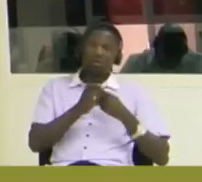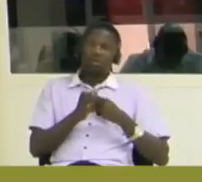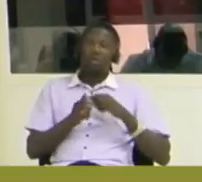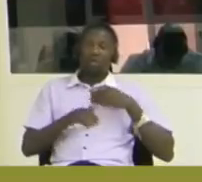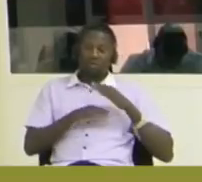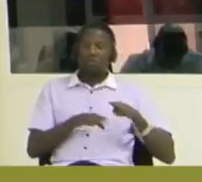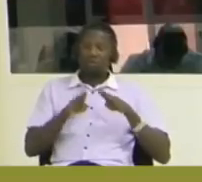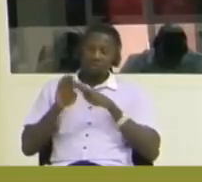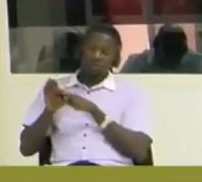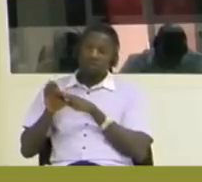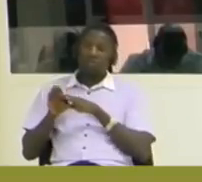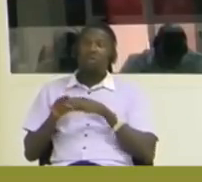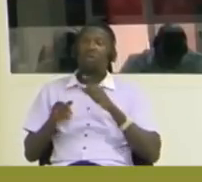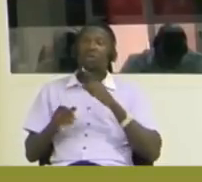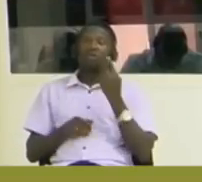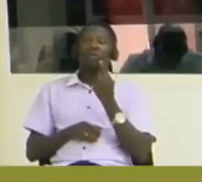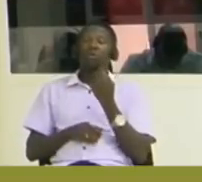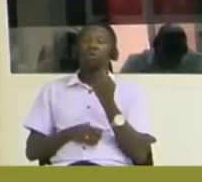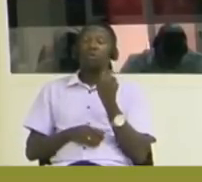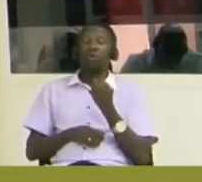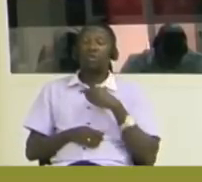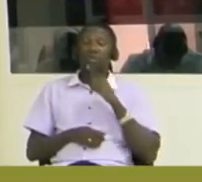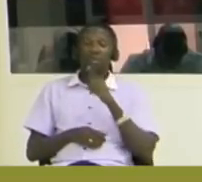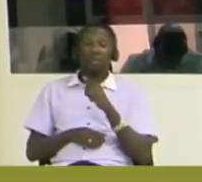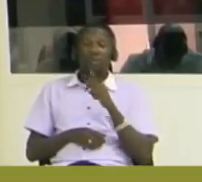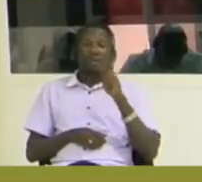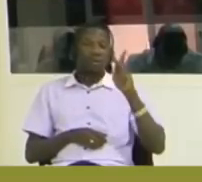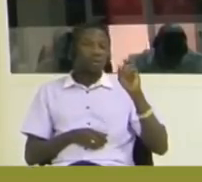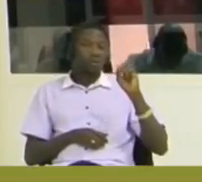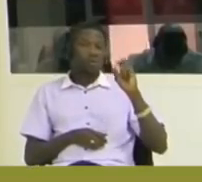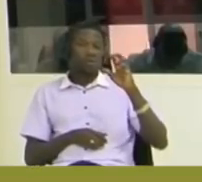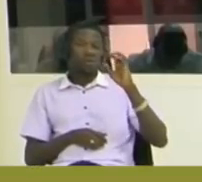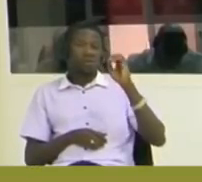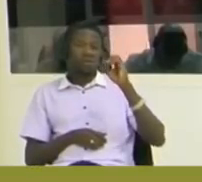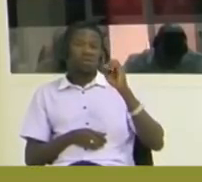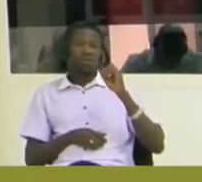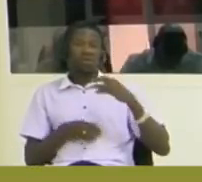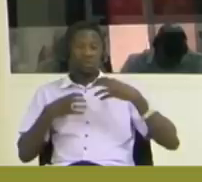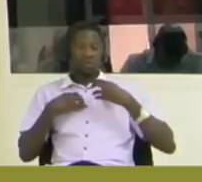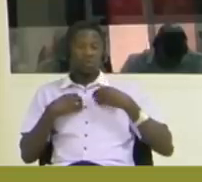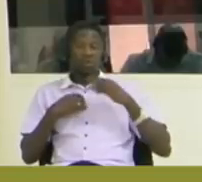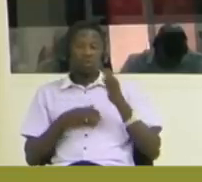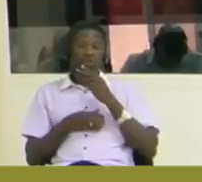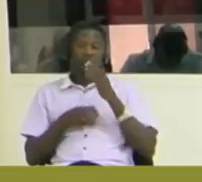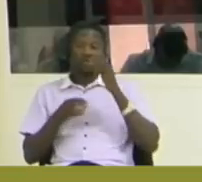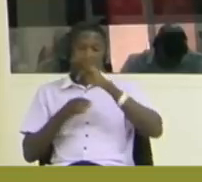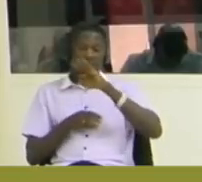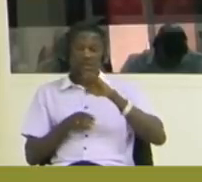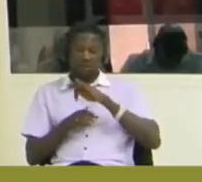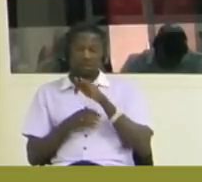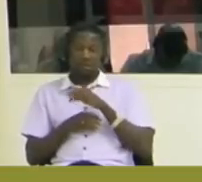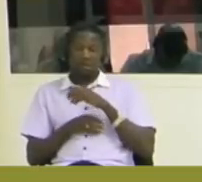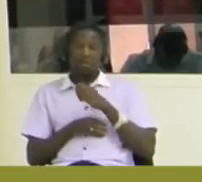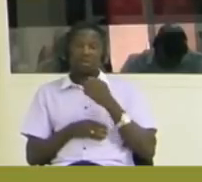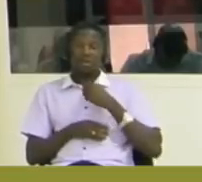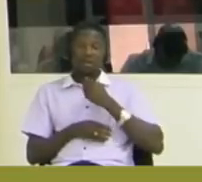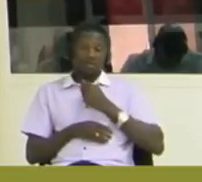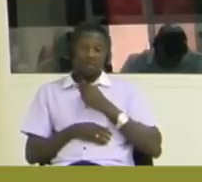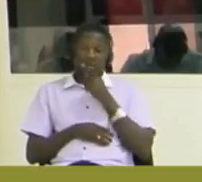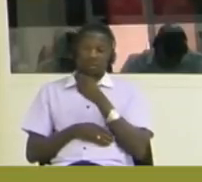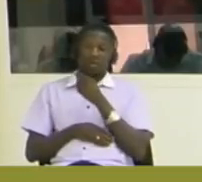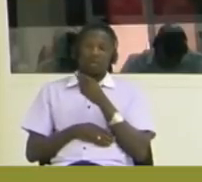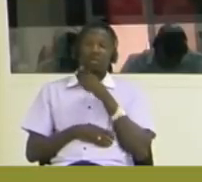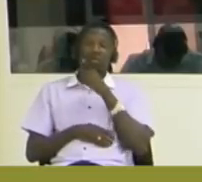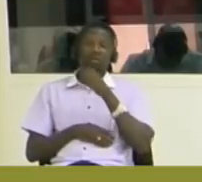only did Koro complain to his family that he feared you, that you